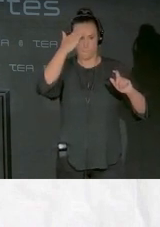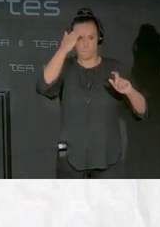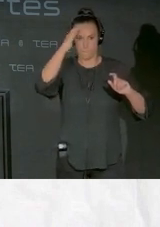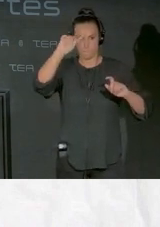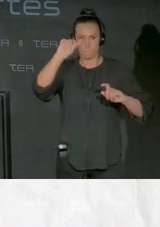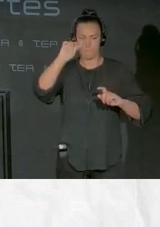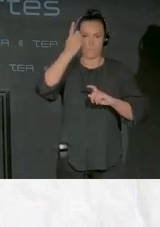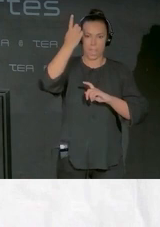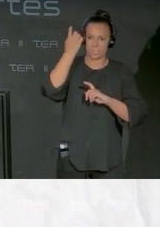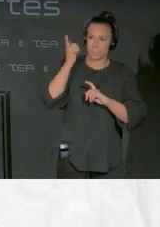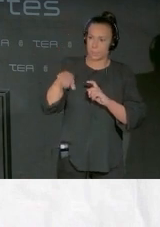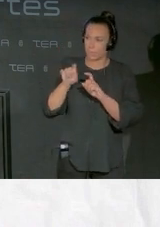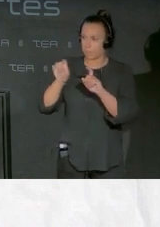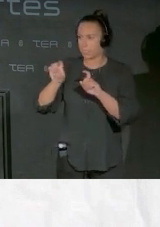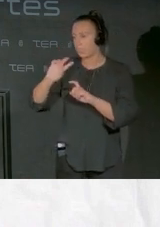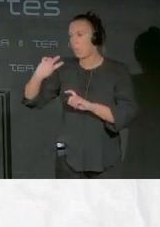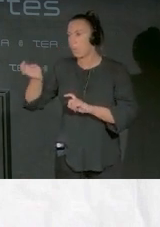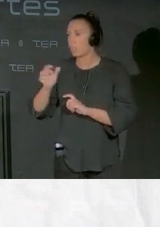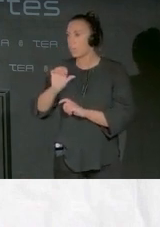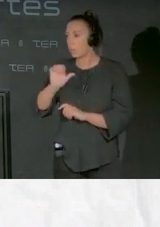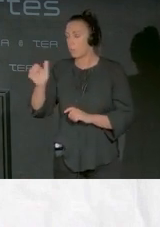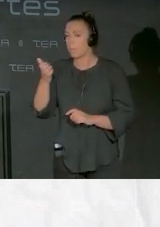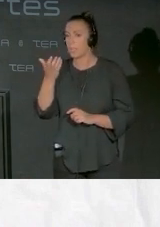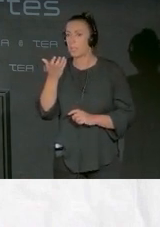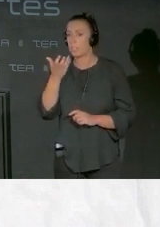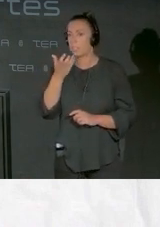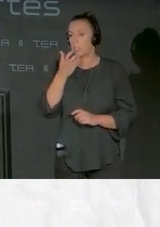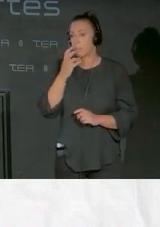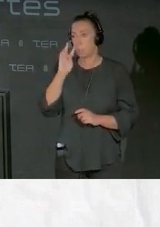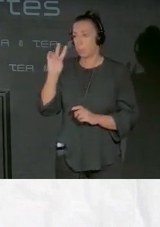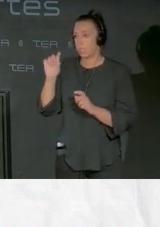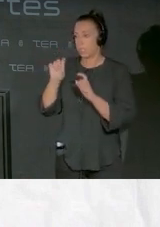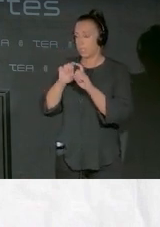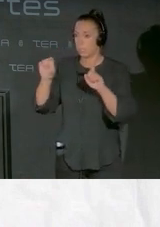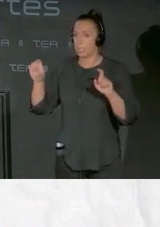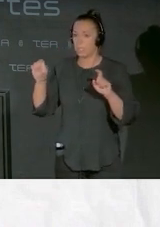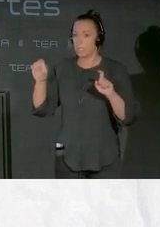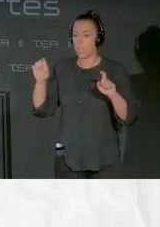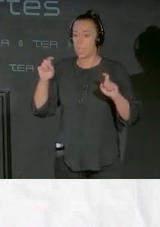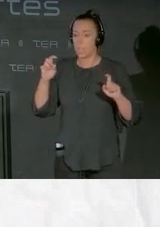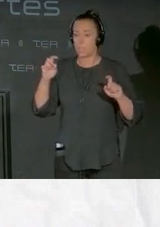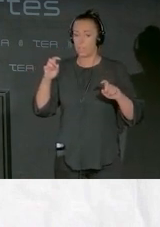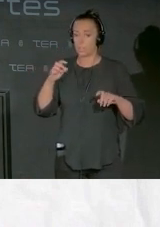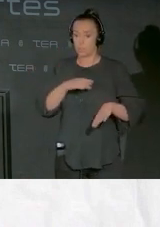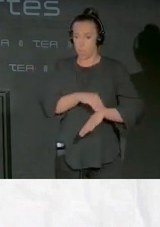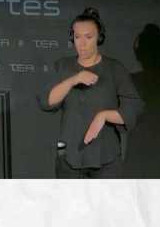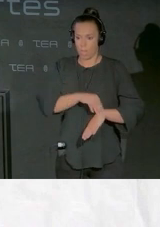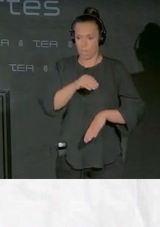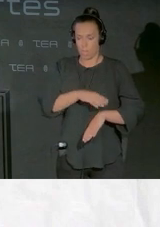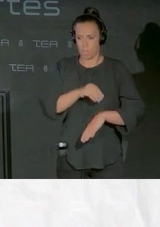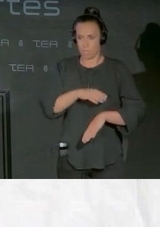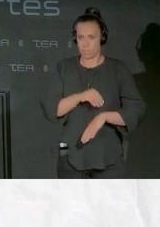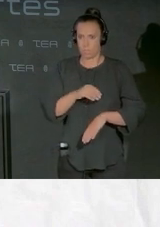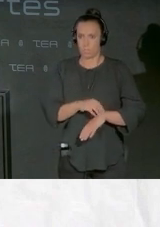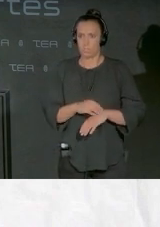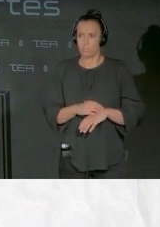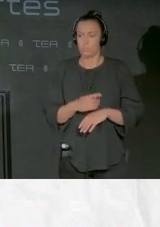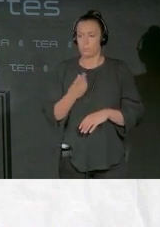as Embracer, the Swedish company, which has recently bought the rights for Lord of the Rings and is developing